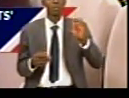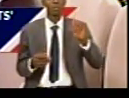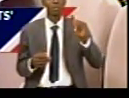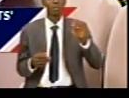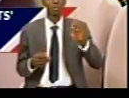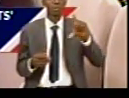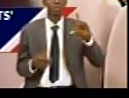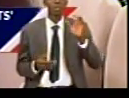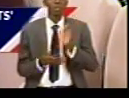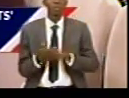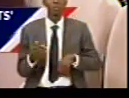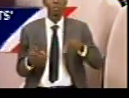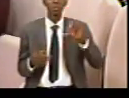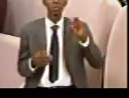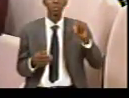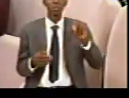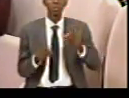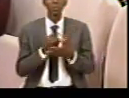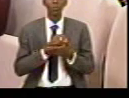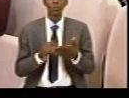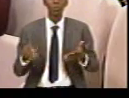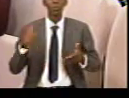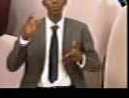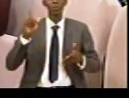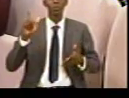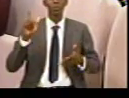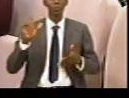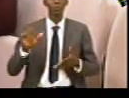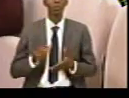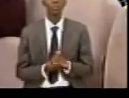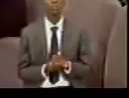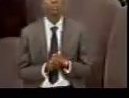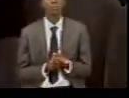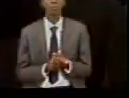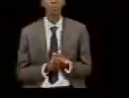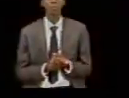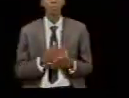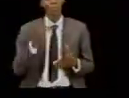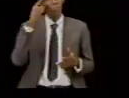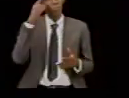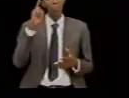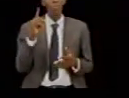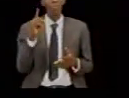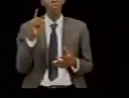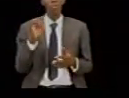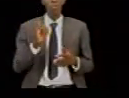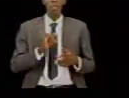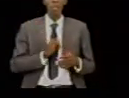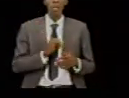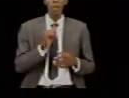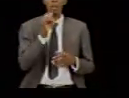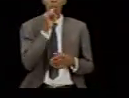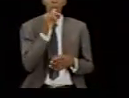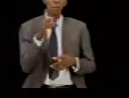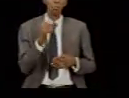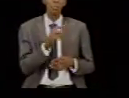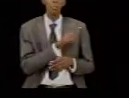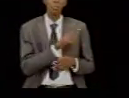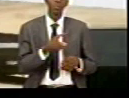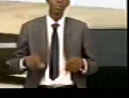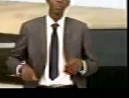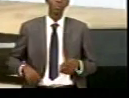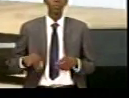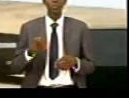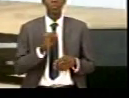chapter 12, reading from verse 25. It says, for I am the Lord, I